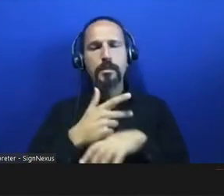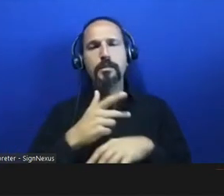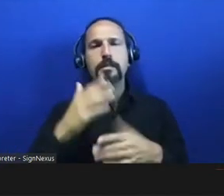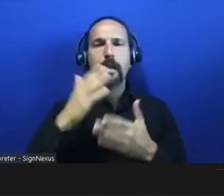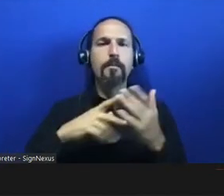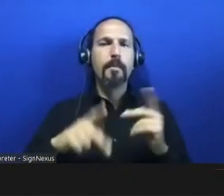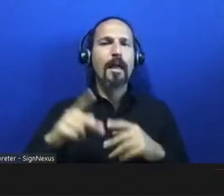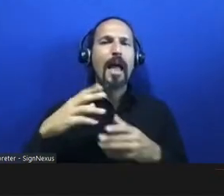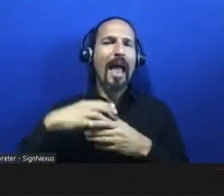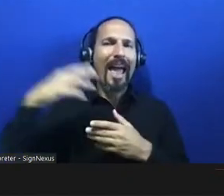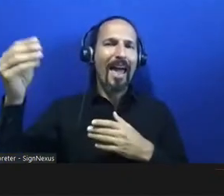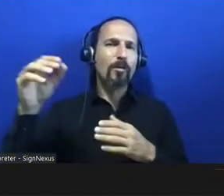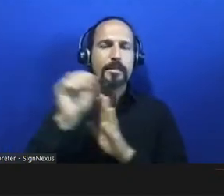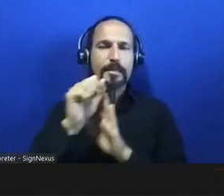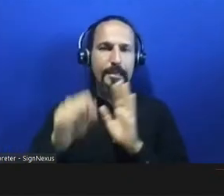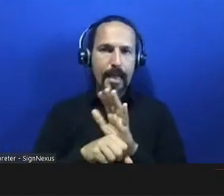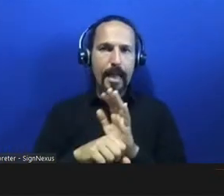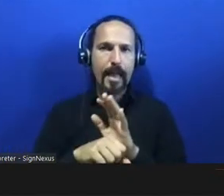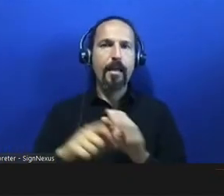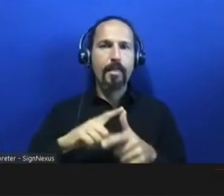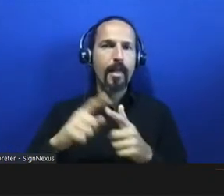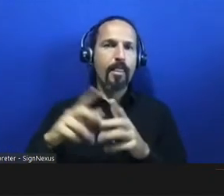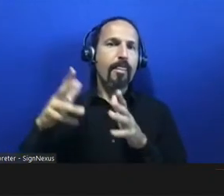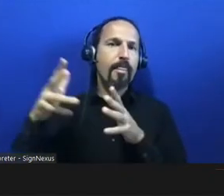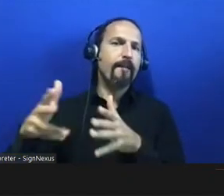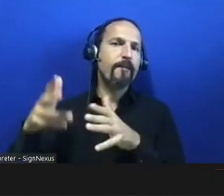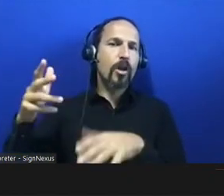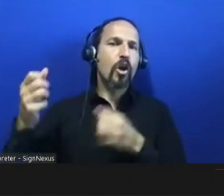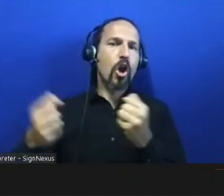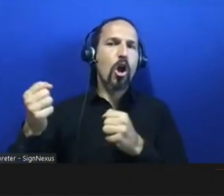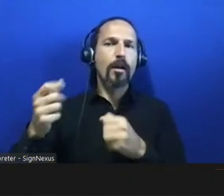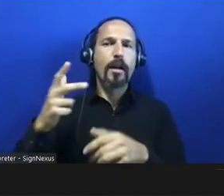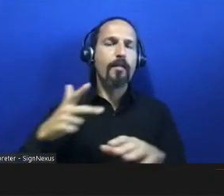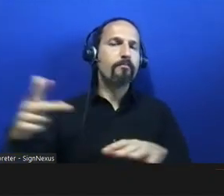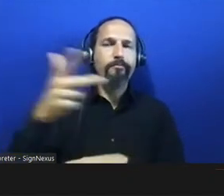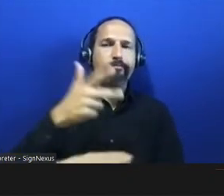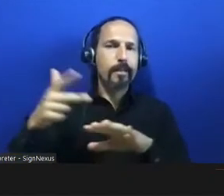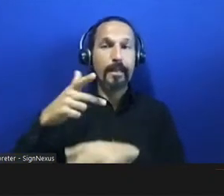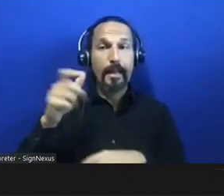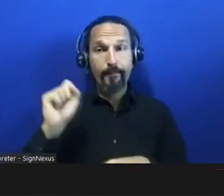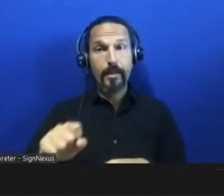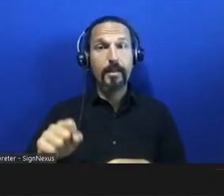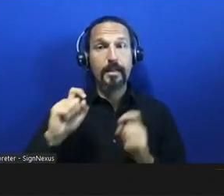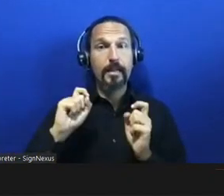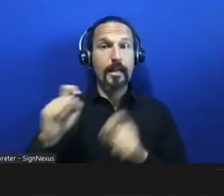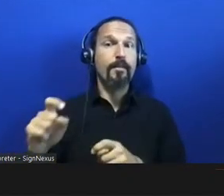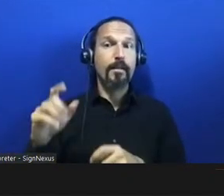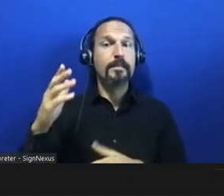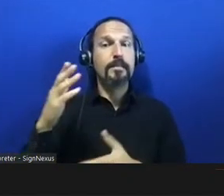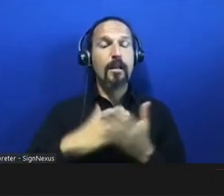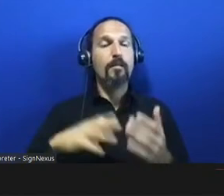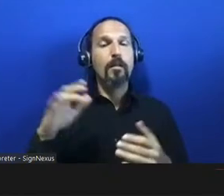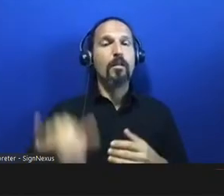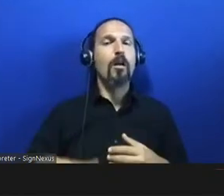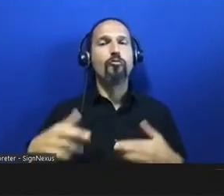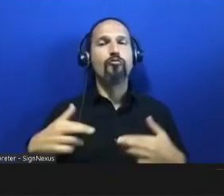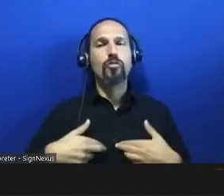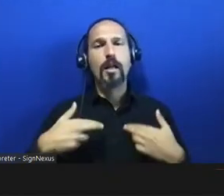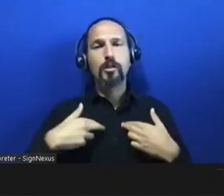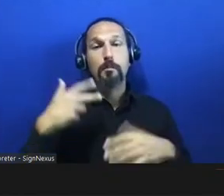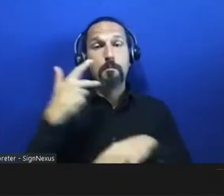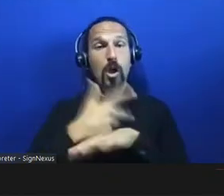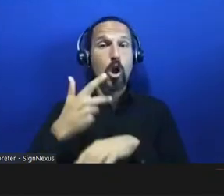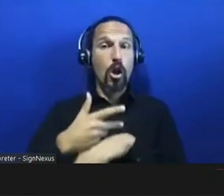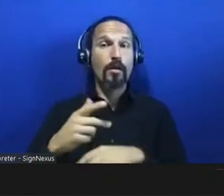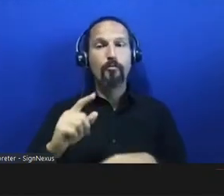also come from out of state and they leave their cars so they can maneuver in the city if you guys gave some residential parking and and it's and it's